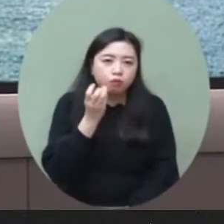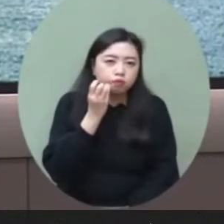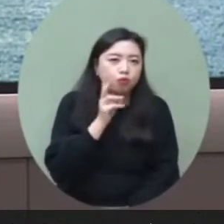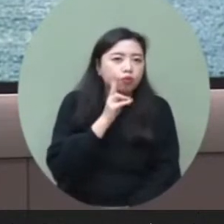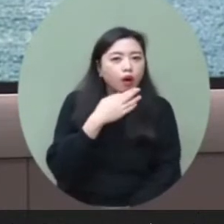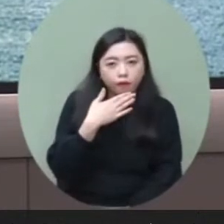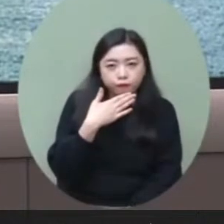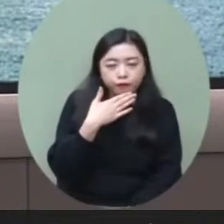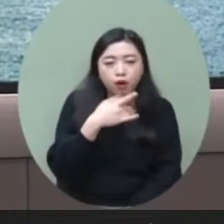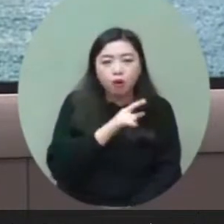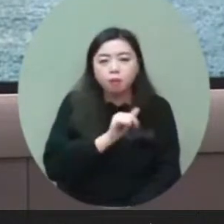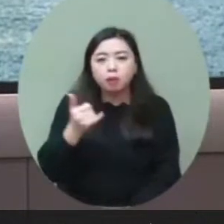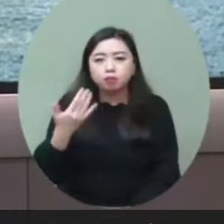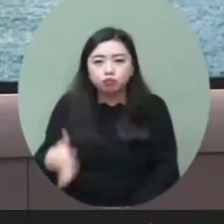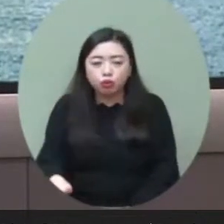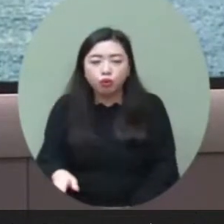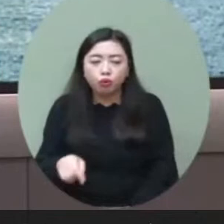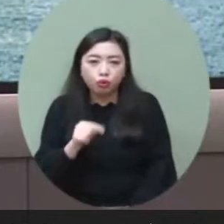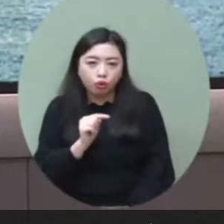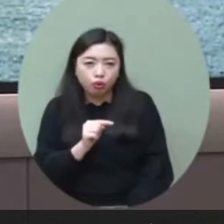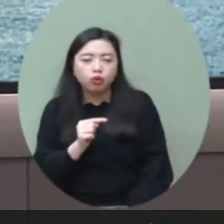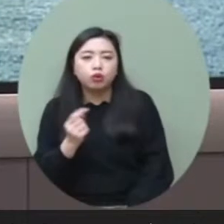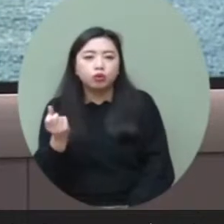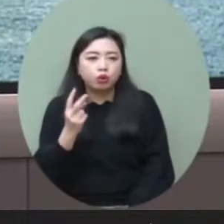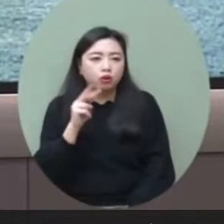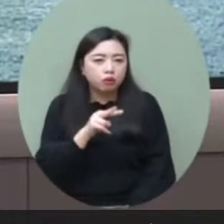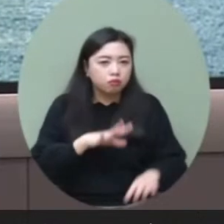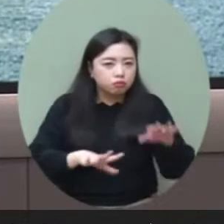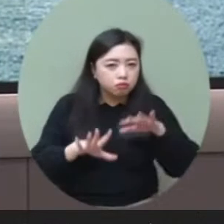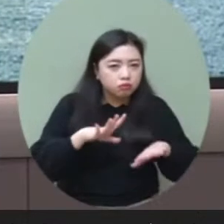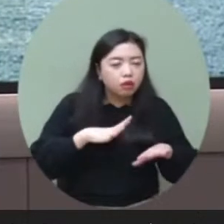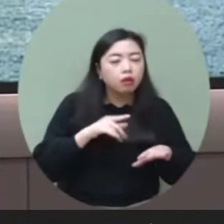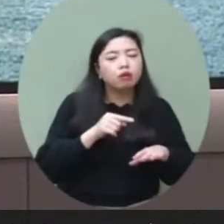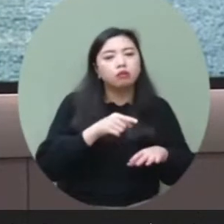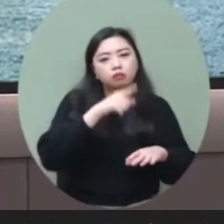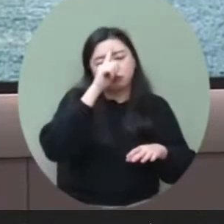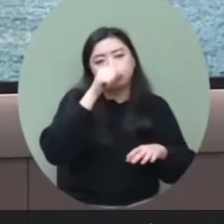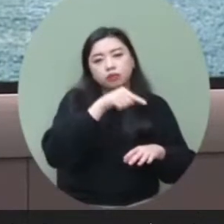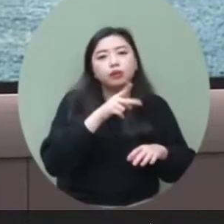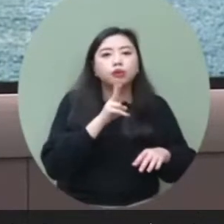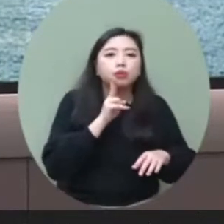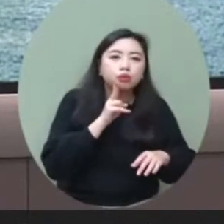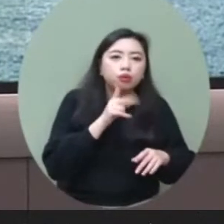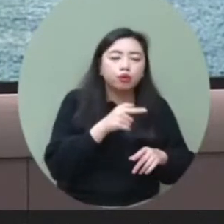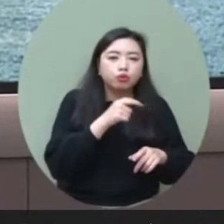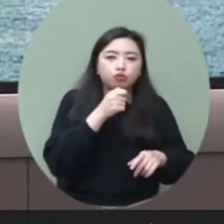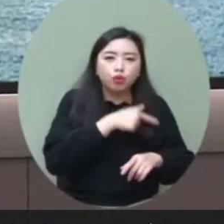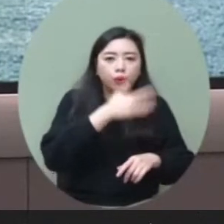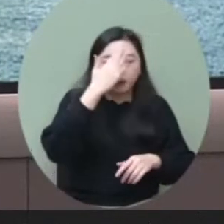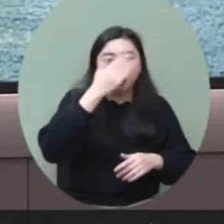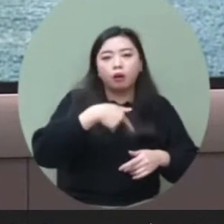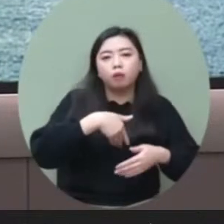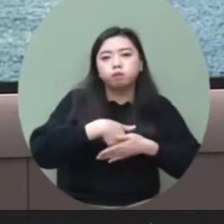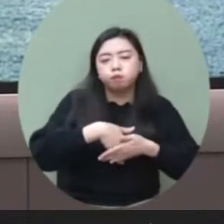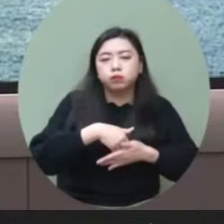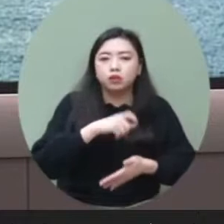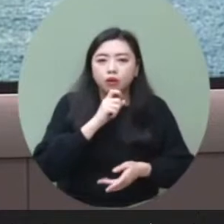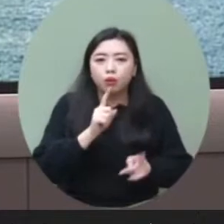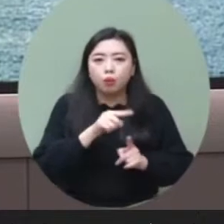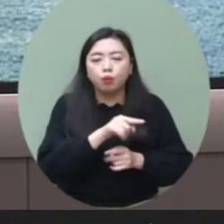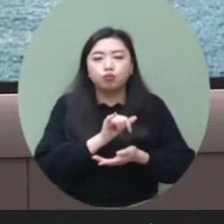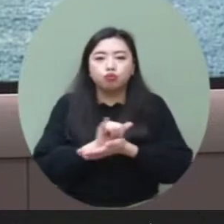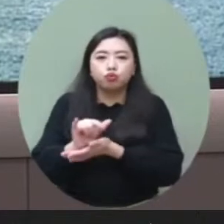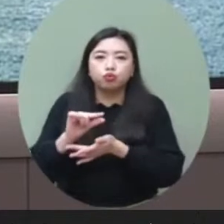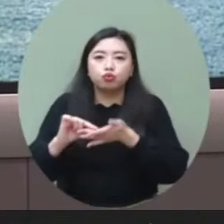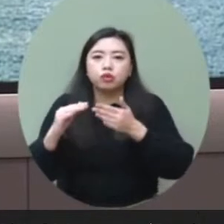time. So we saw some relatively young patients passing away, but